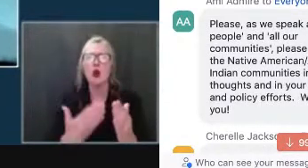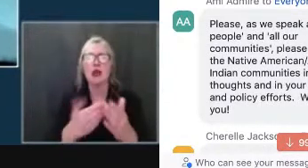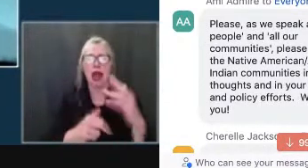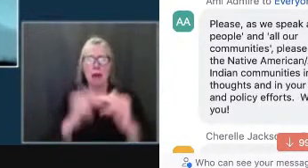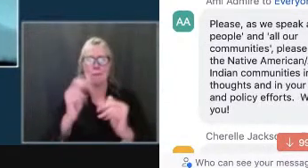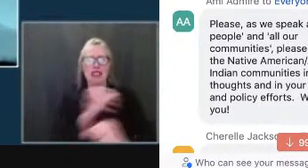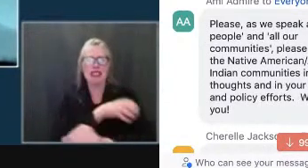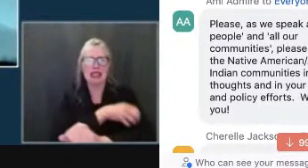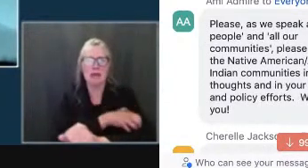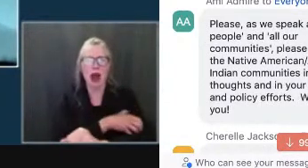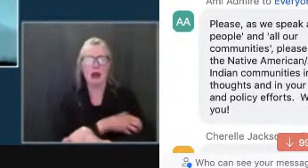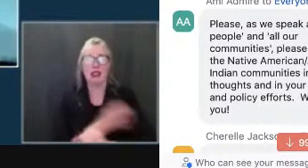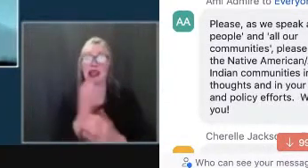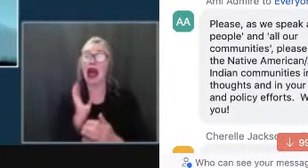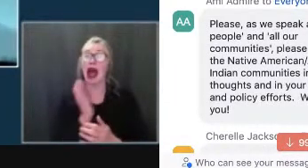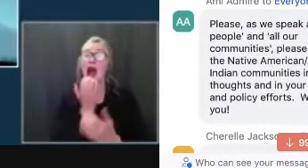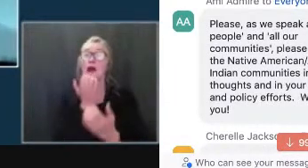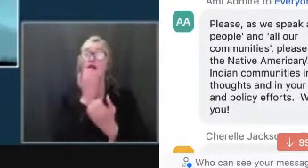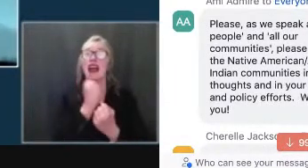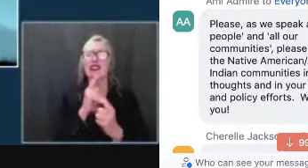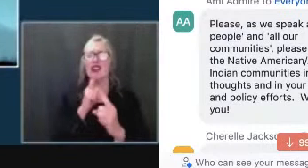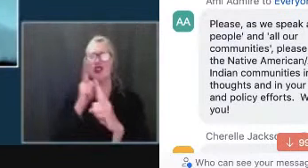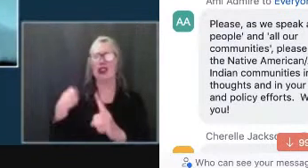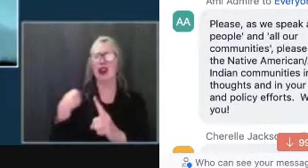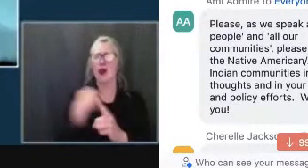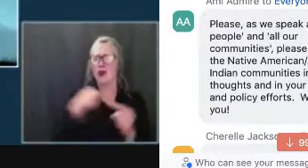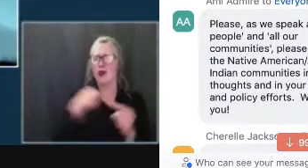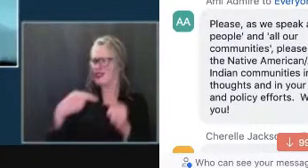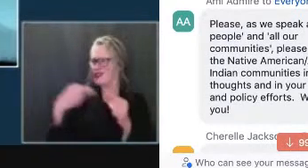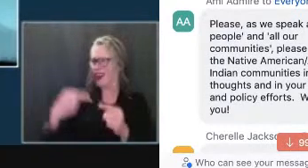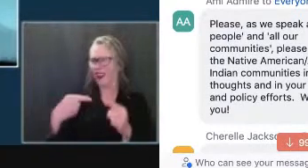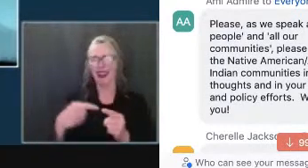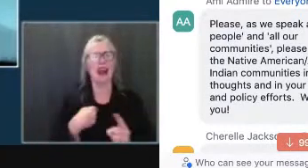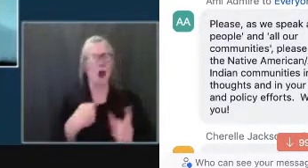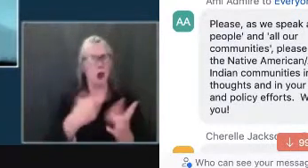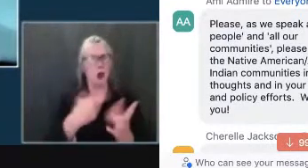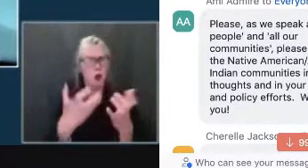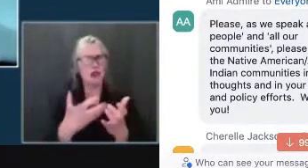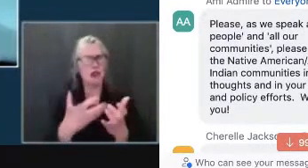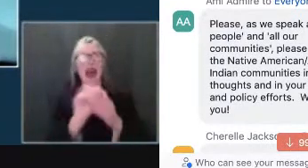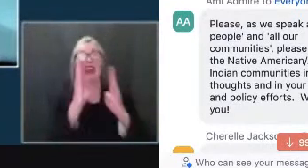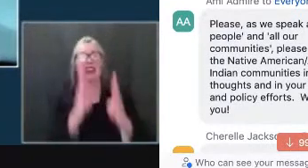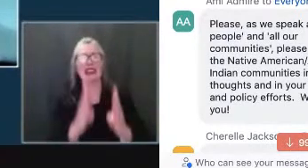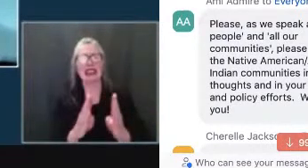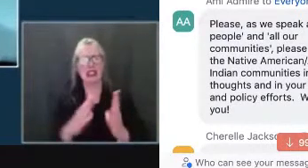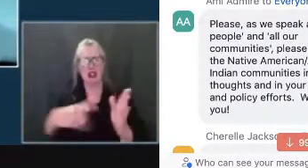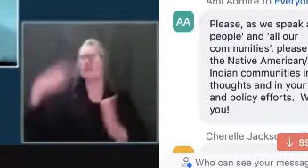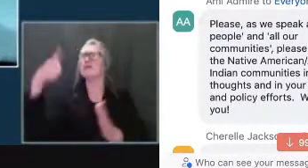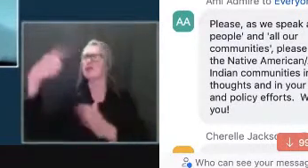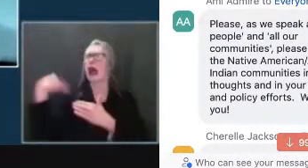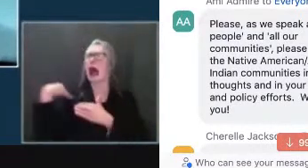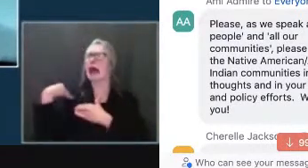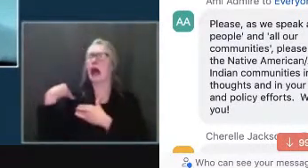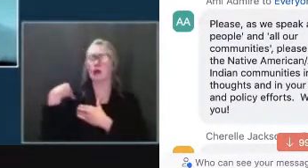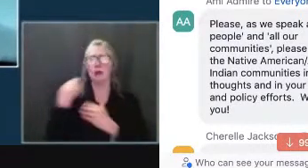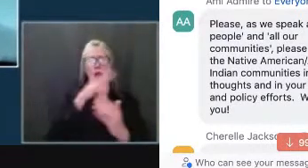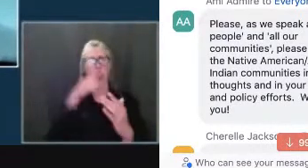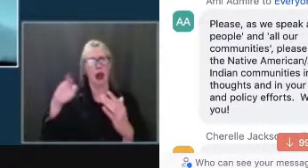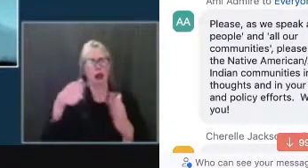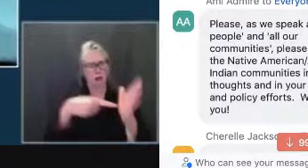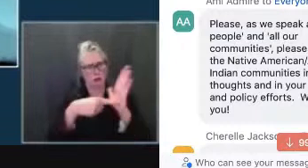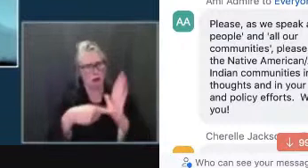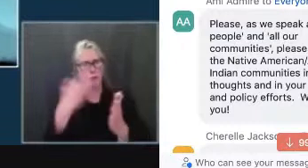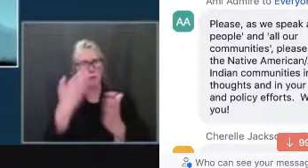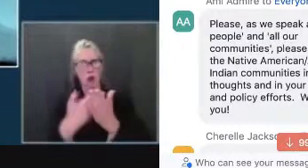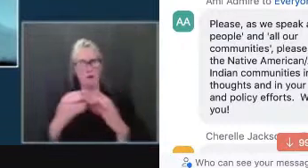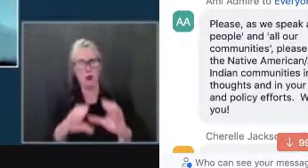those values, that direction, and how we hold our leaders accountable. And the truth is that work together